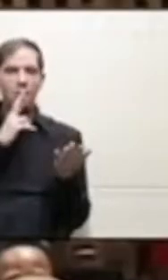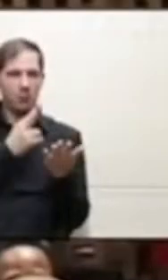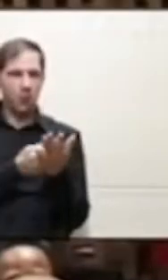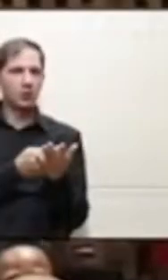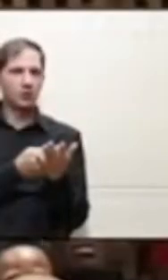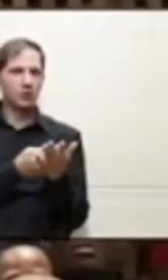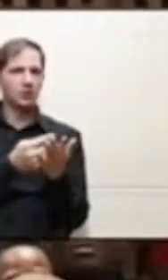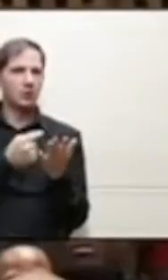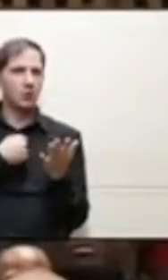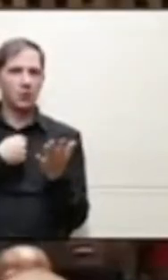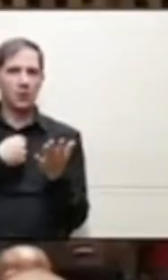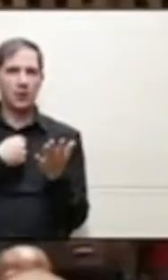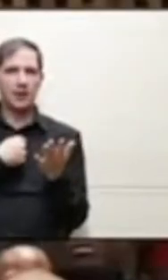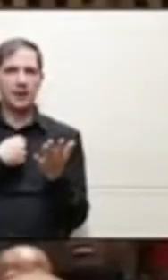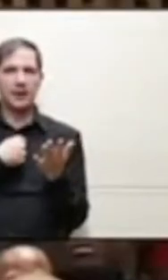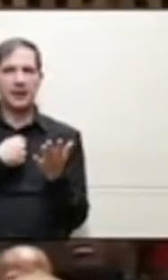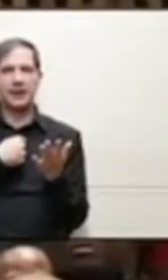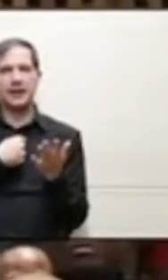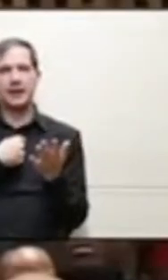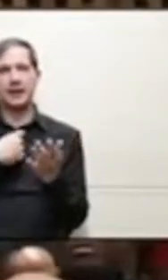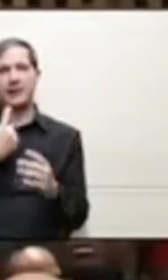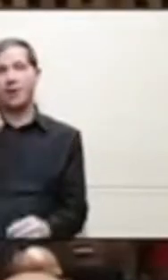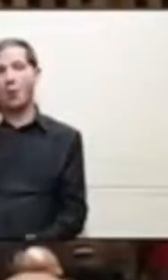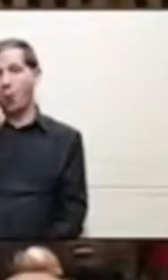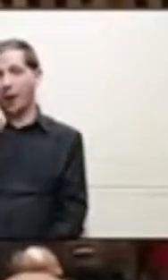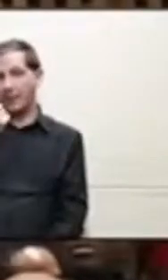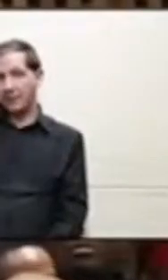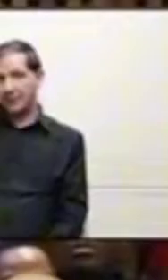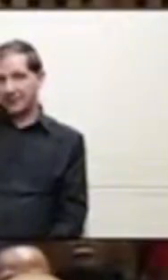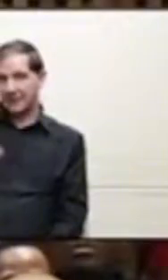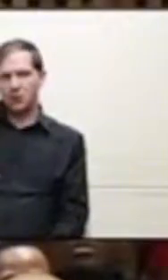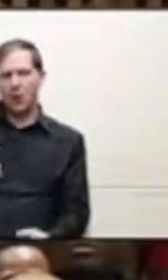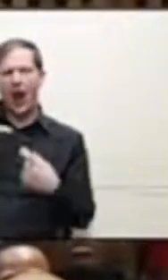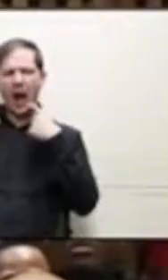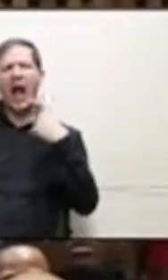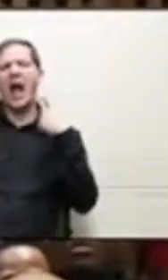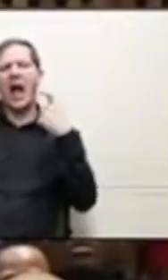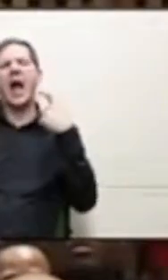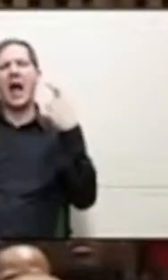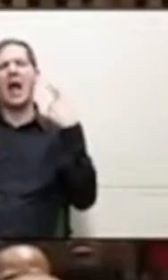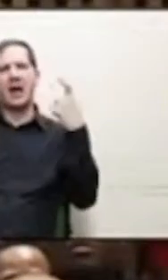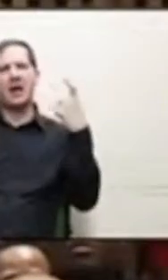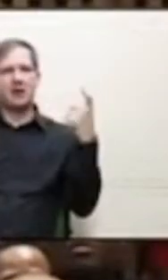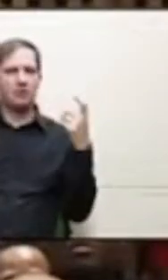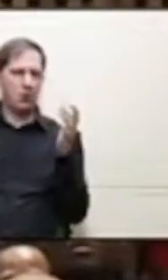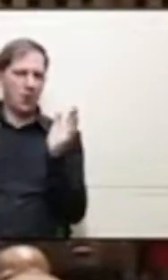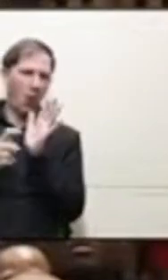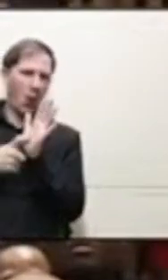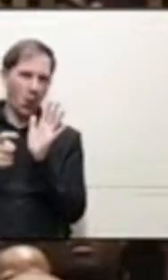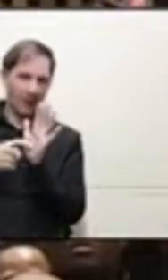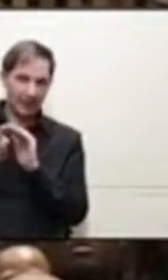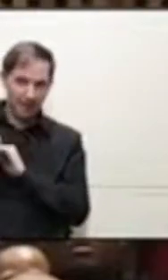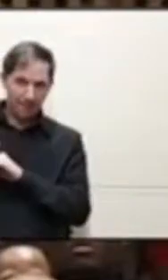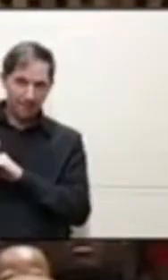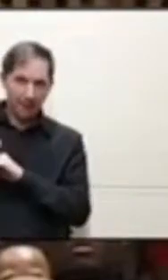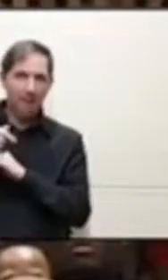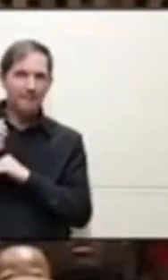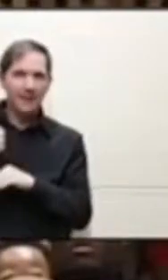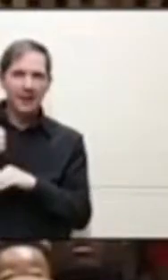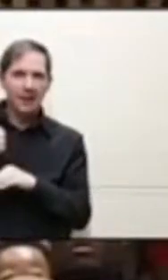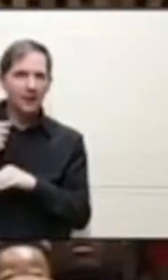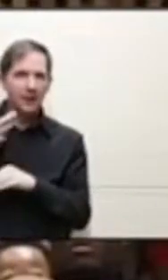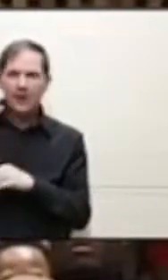have creditors. We had one person who was making a lot of noise that we owe them, but they did not have any contract